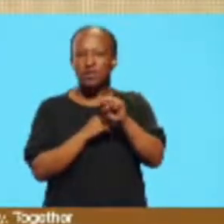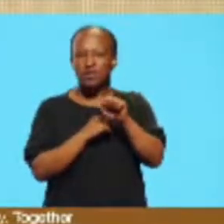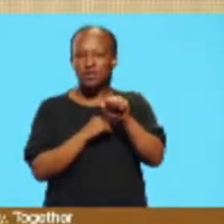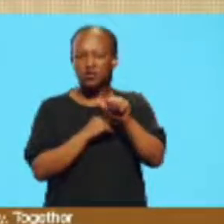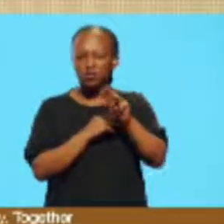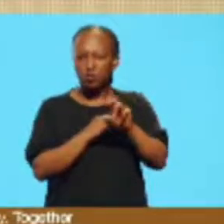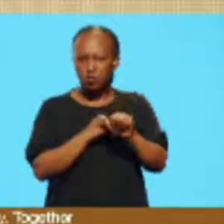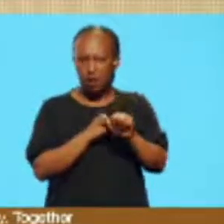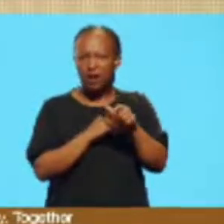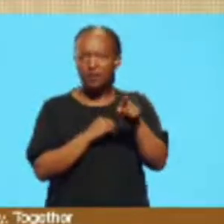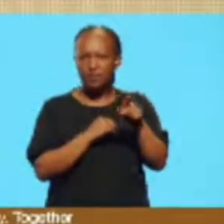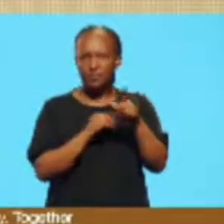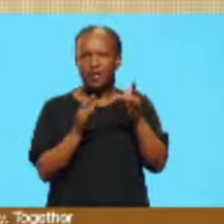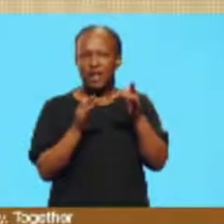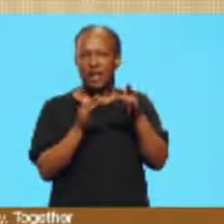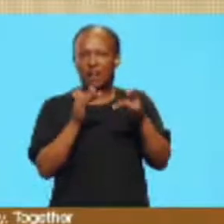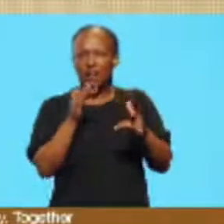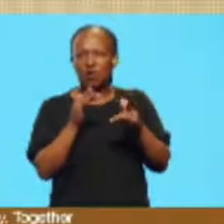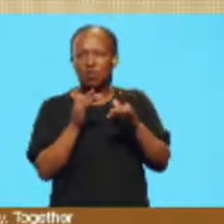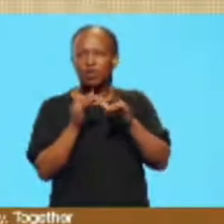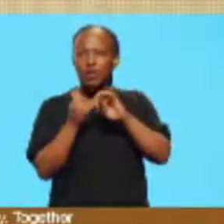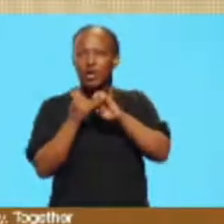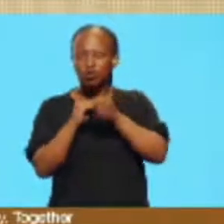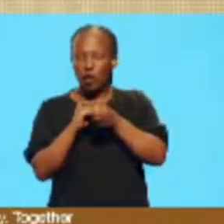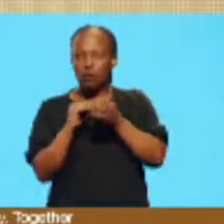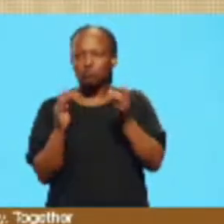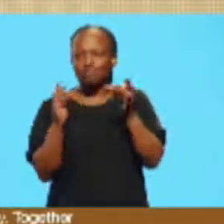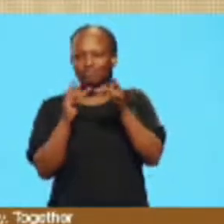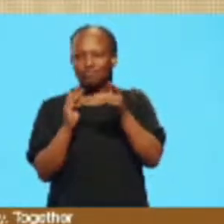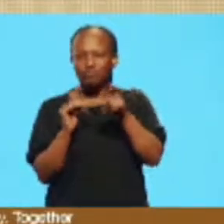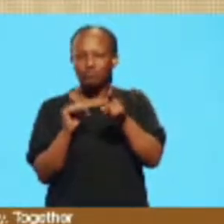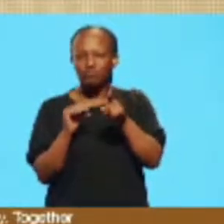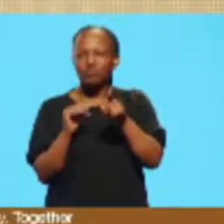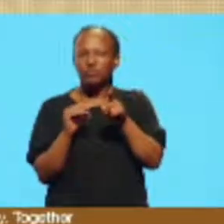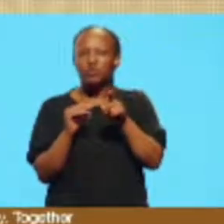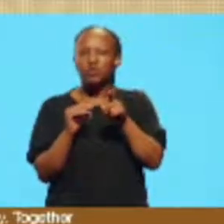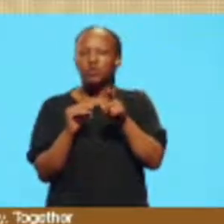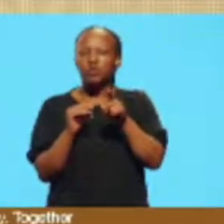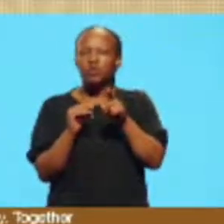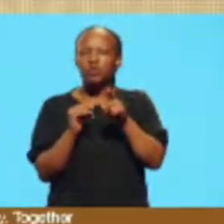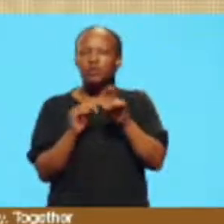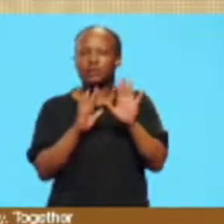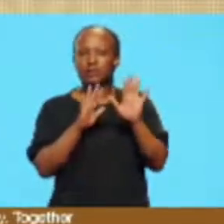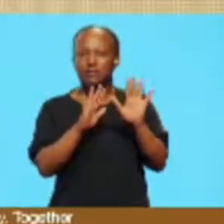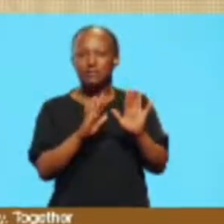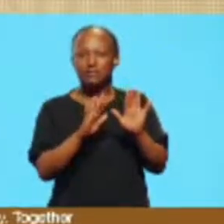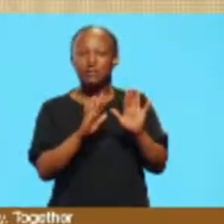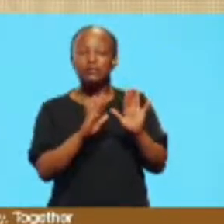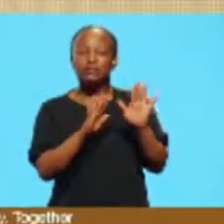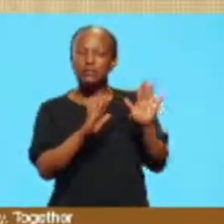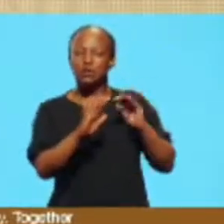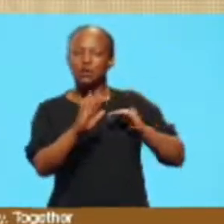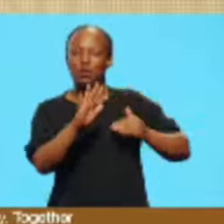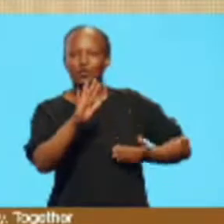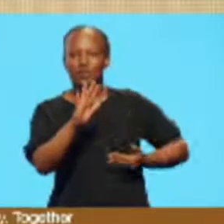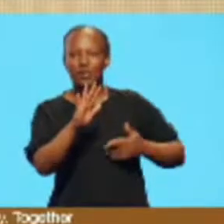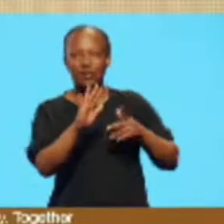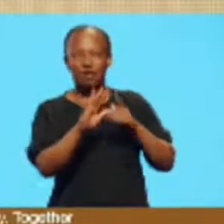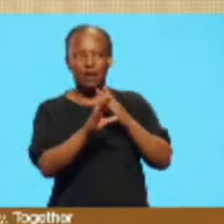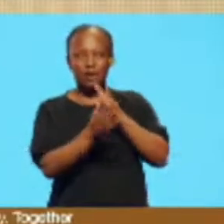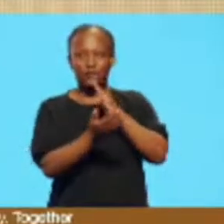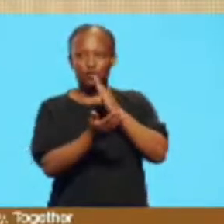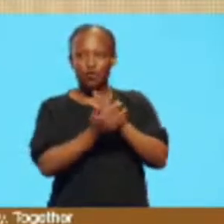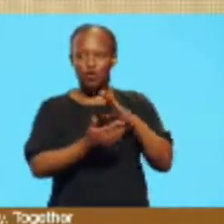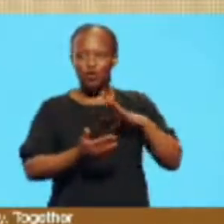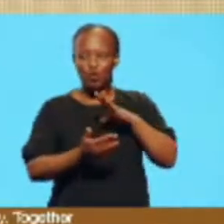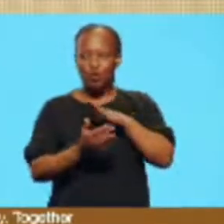to connect with her, or I should not take for granted that to say it's her, but I want to be sure at least there's a commission for